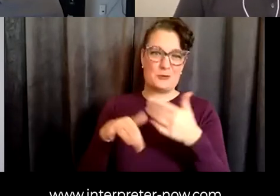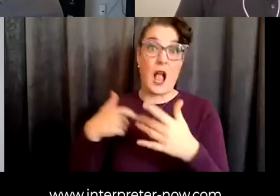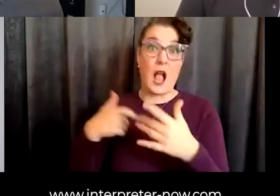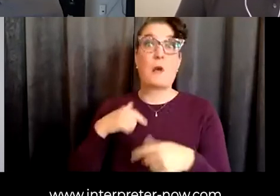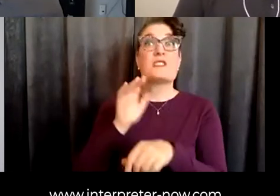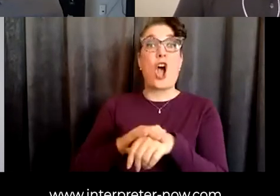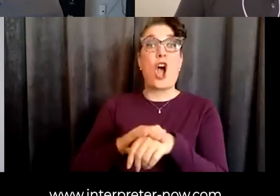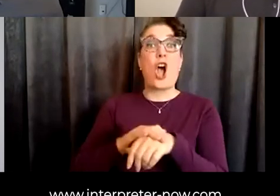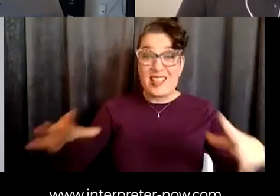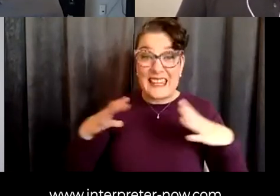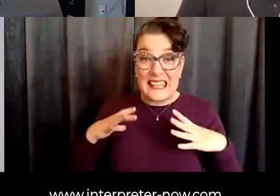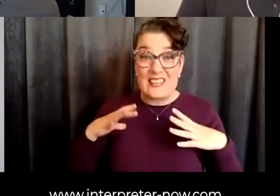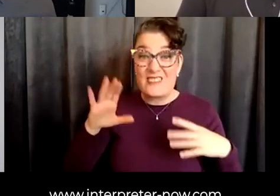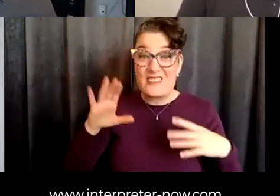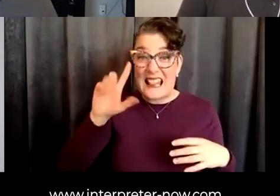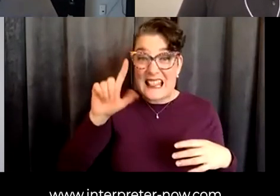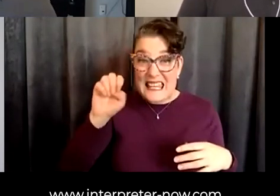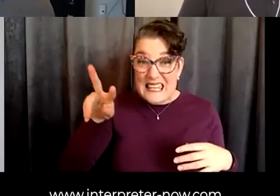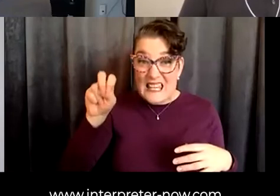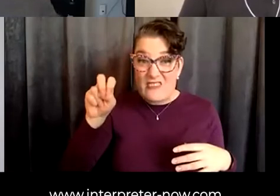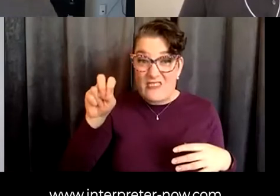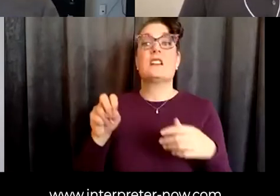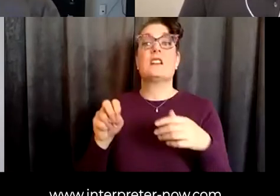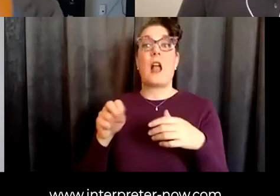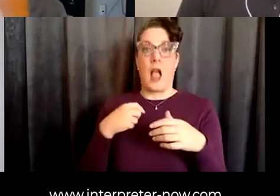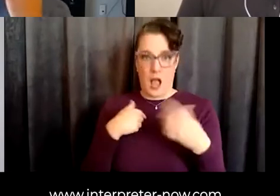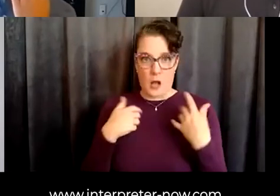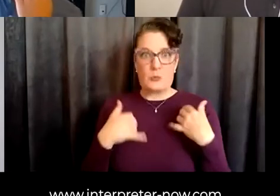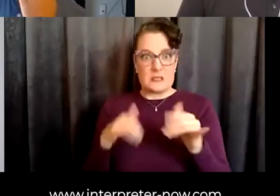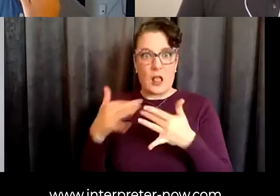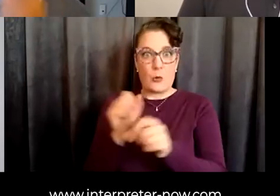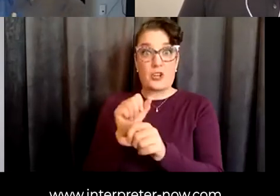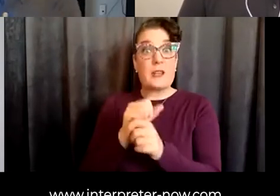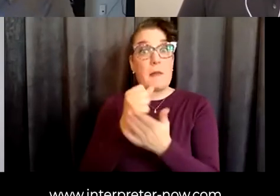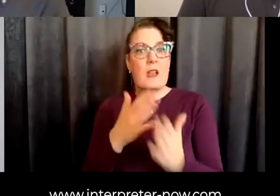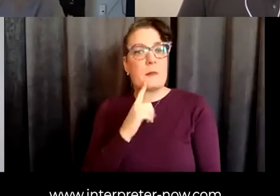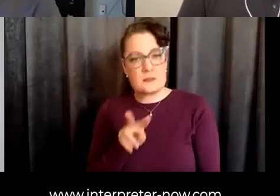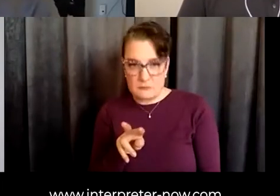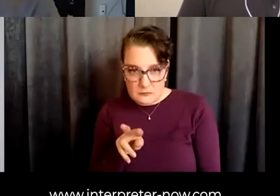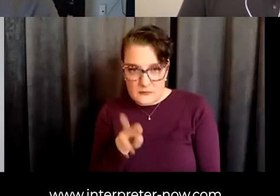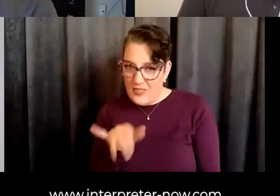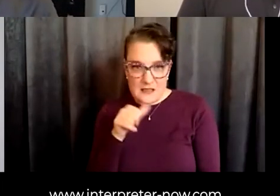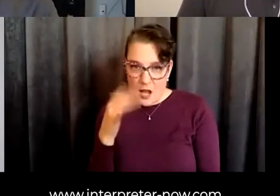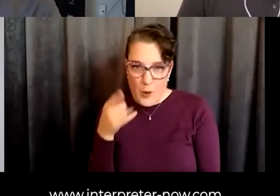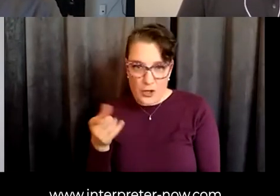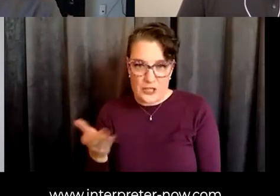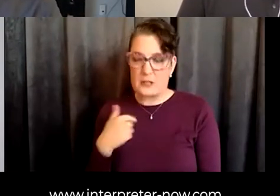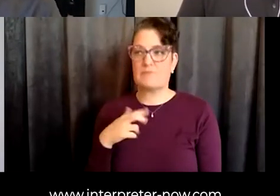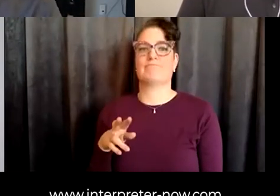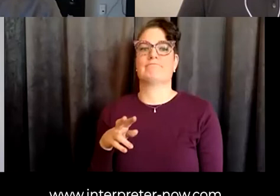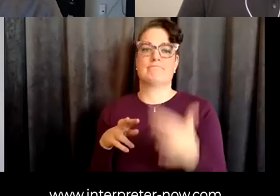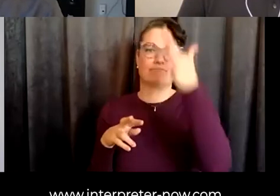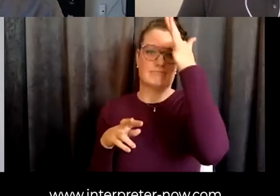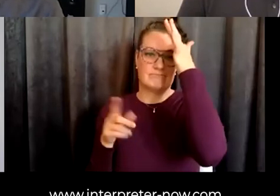working. And in week one, she was like, this is not what we're here for. And so she put me on timeout where I could not work